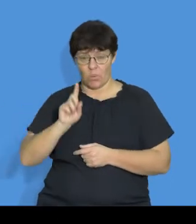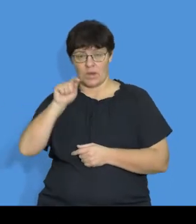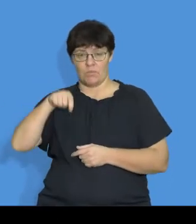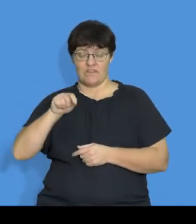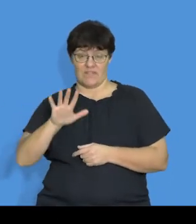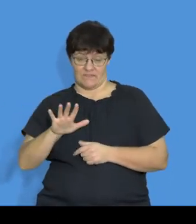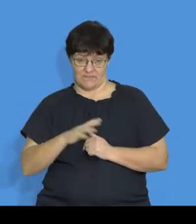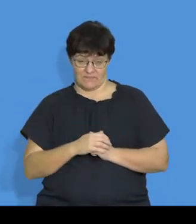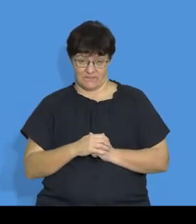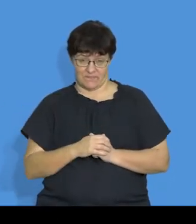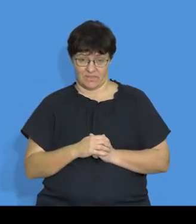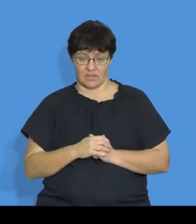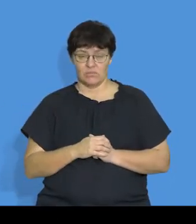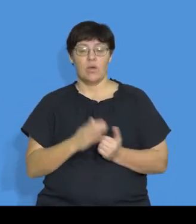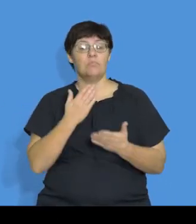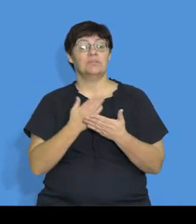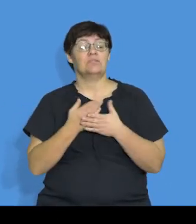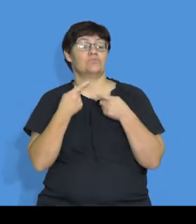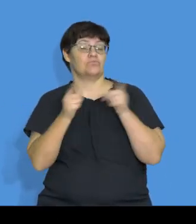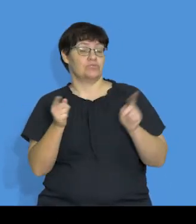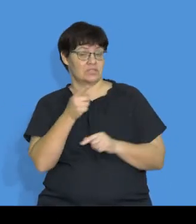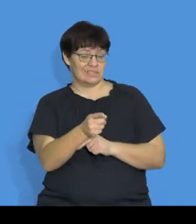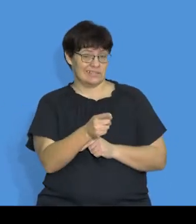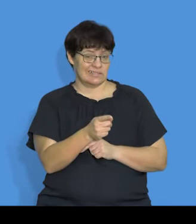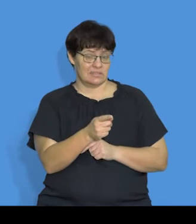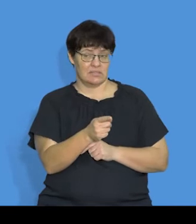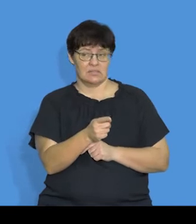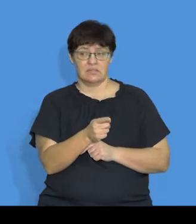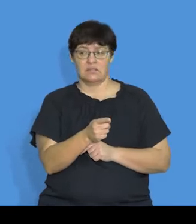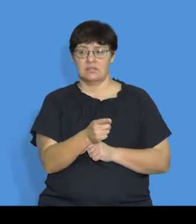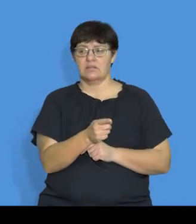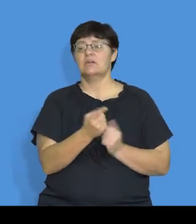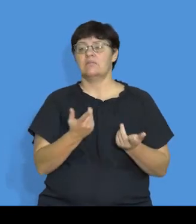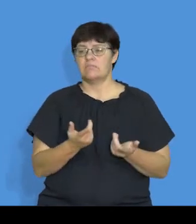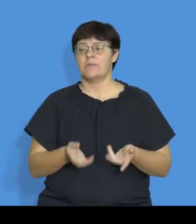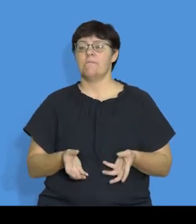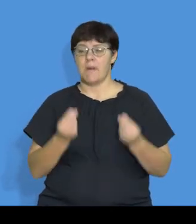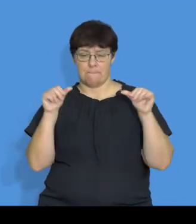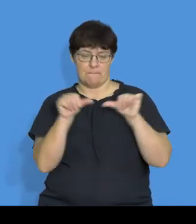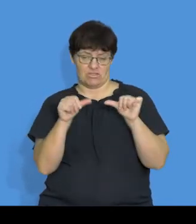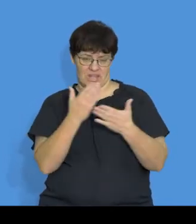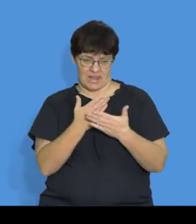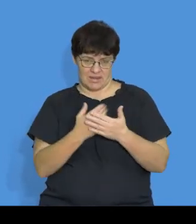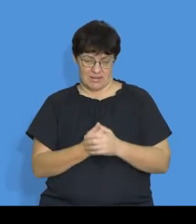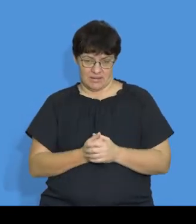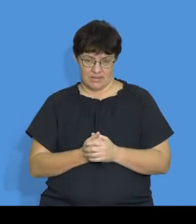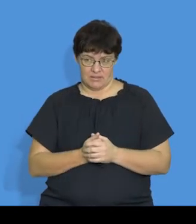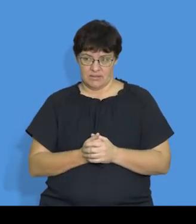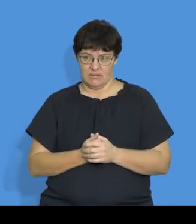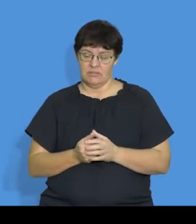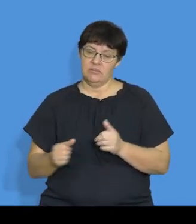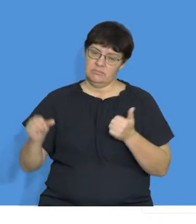difference across the light bulb it's actually something also that we can measure. We can go back to